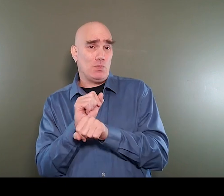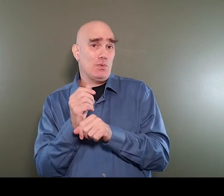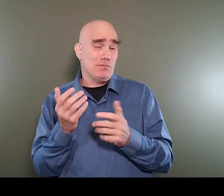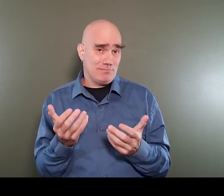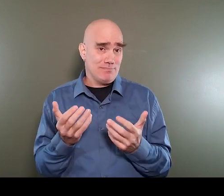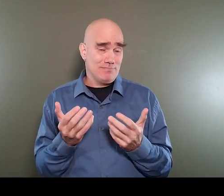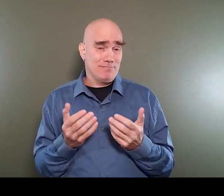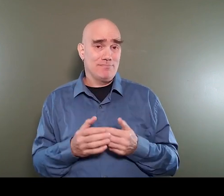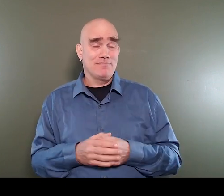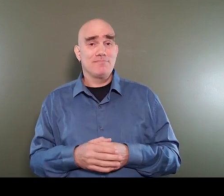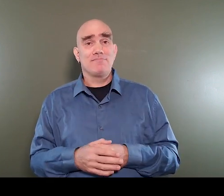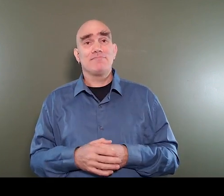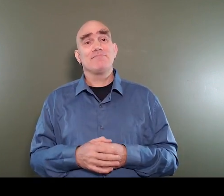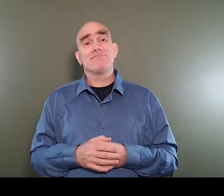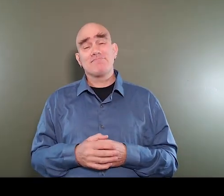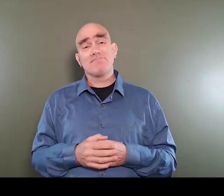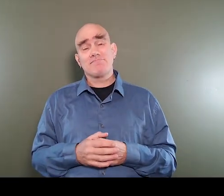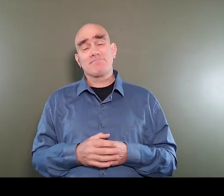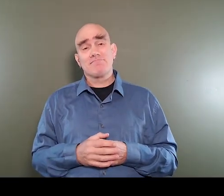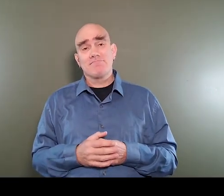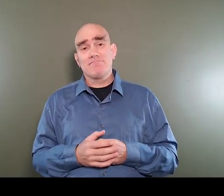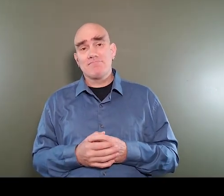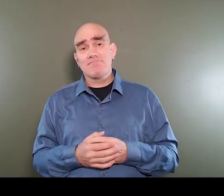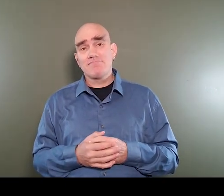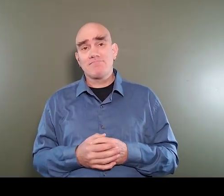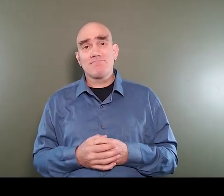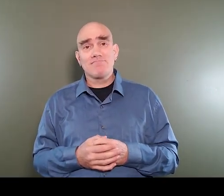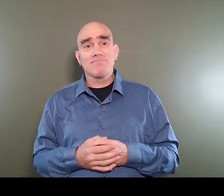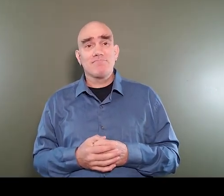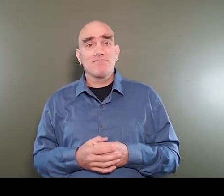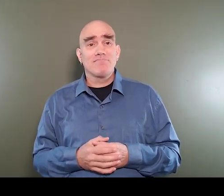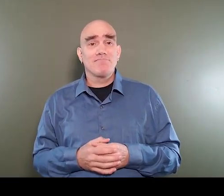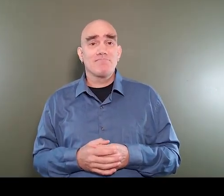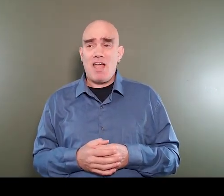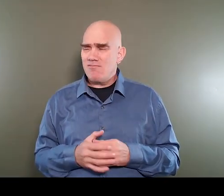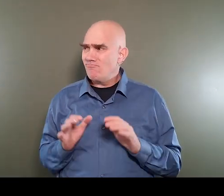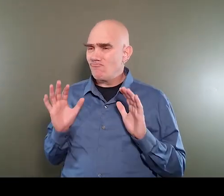a story about kindness and teamwork.